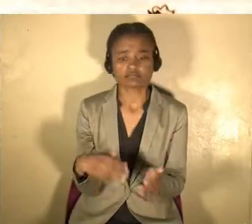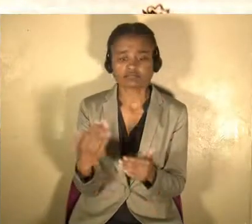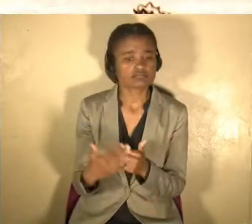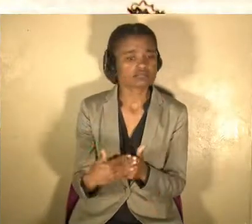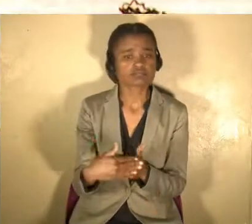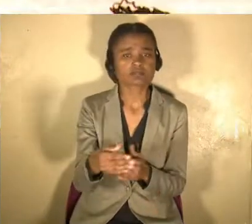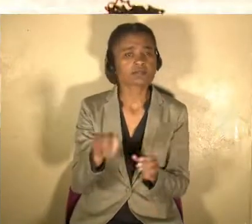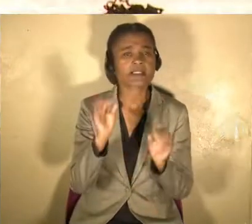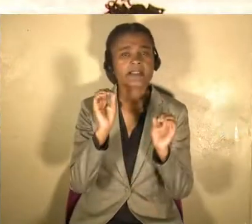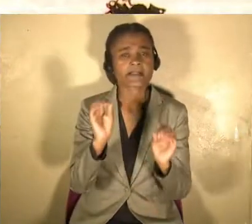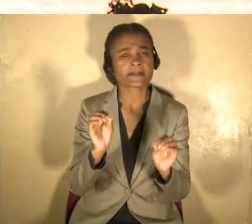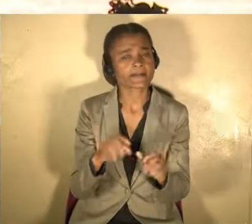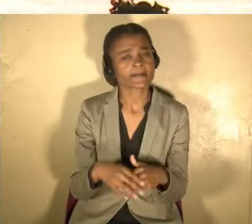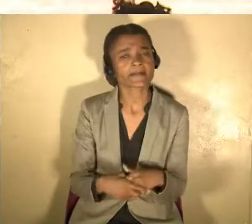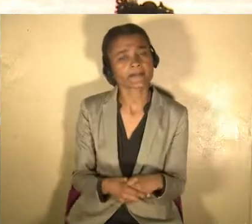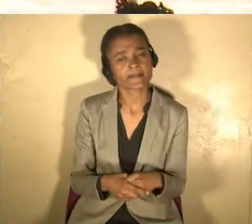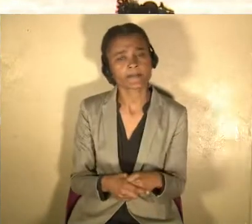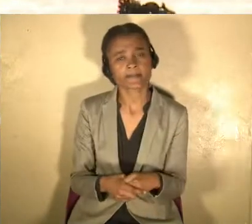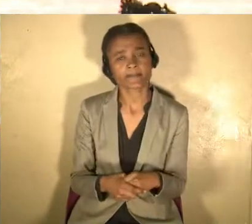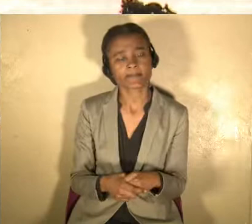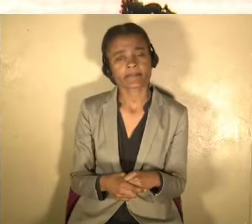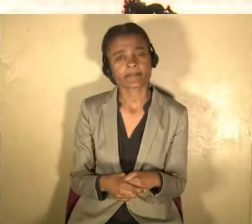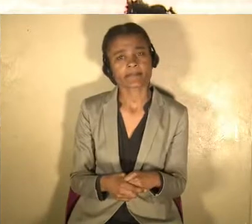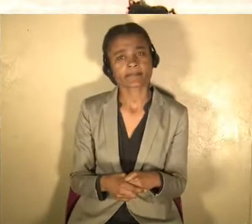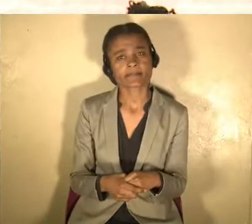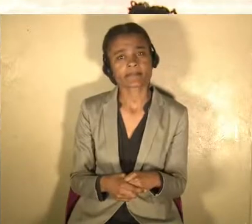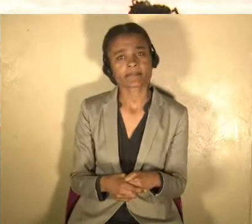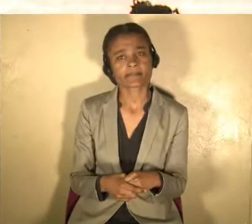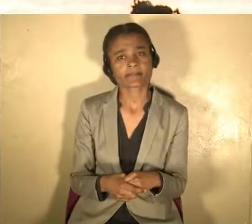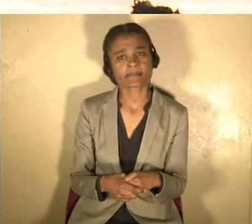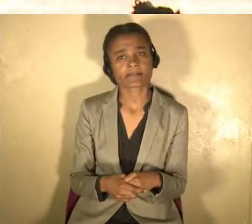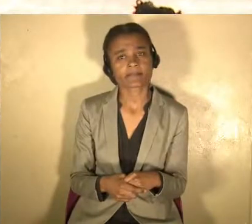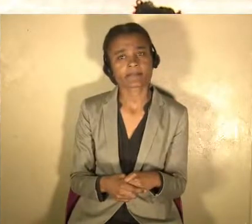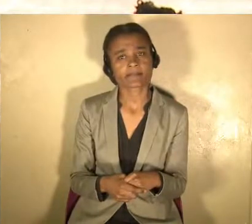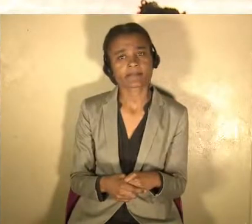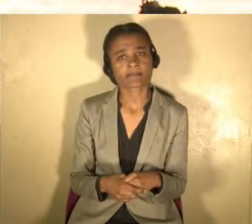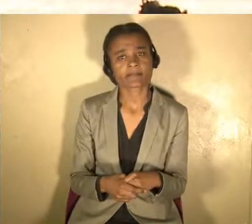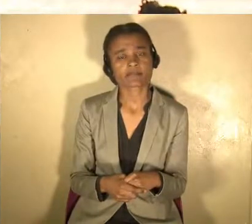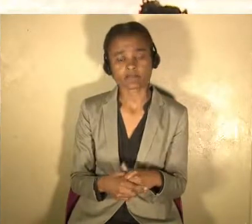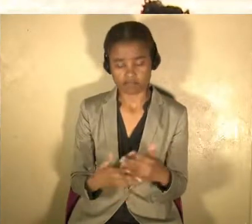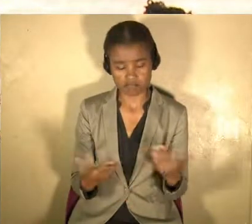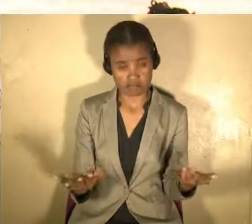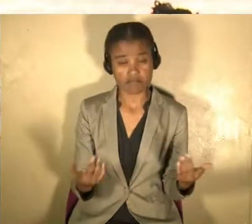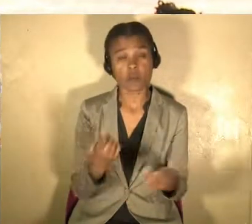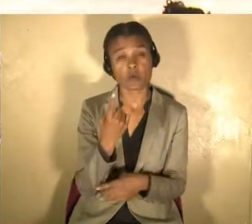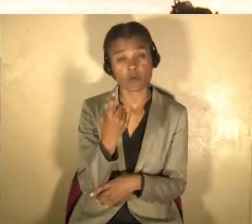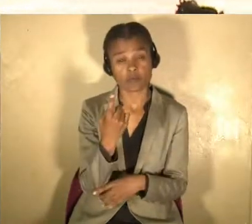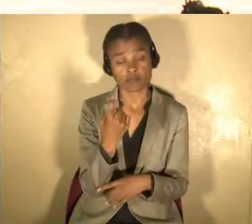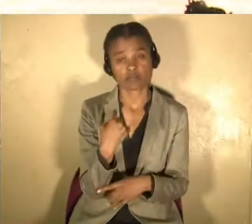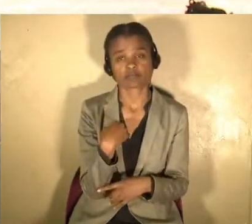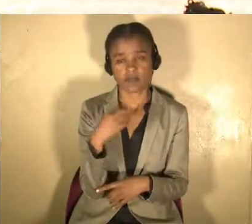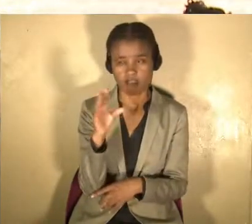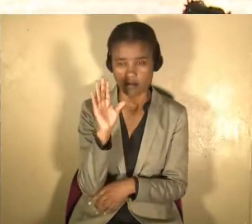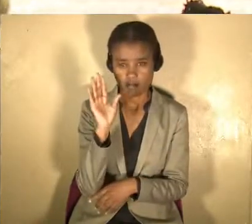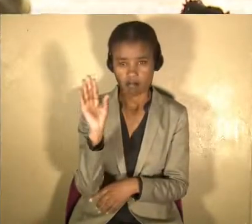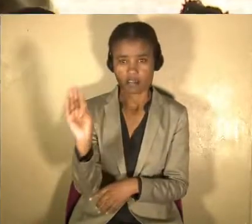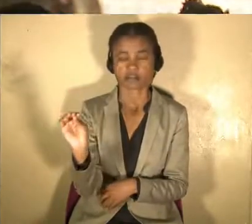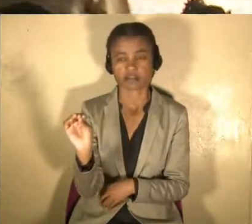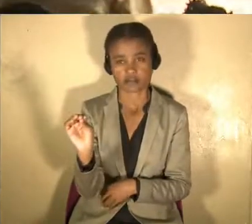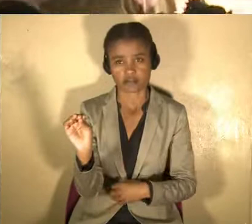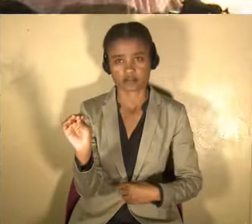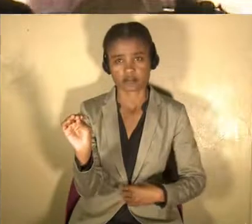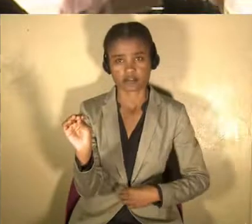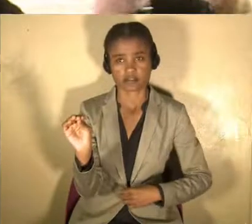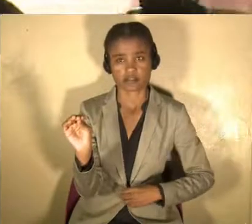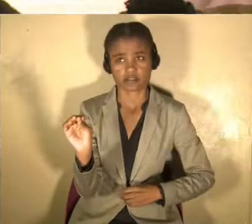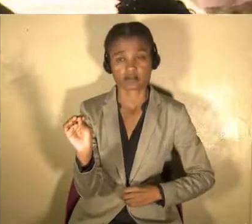See? And one thing, I want to ask one thing, why the government don't